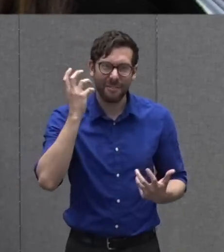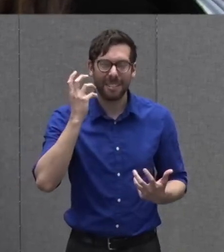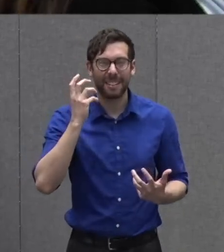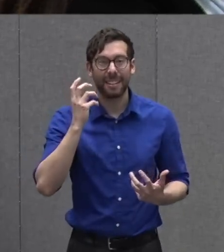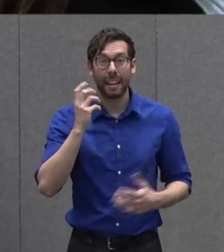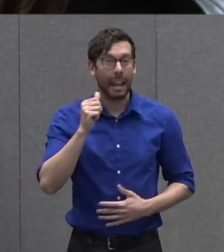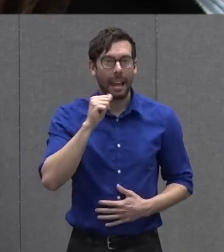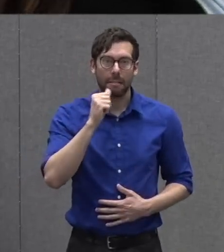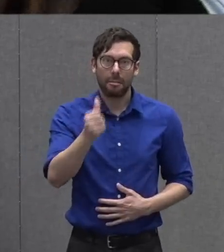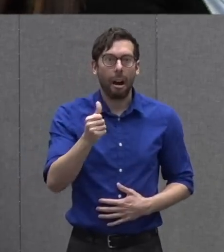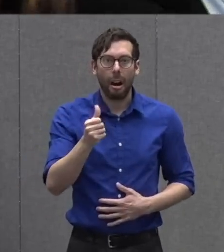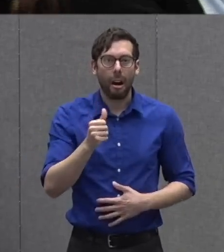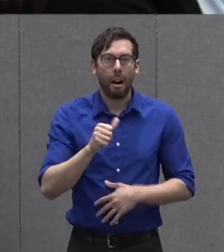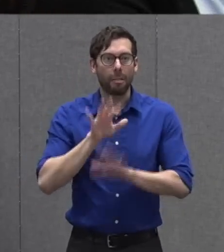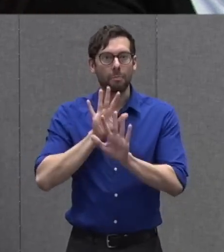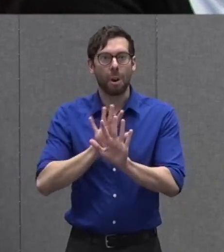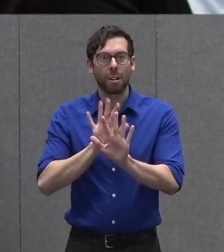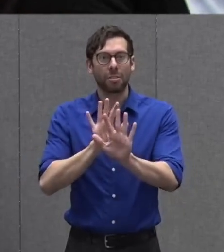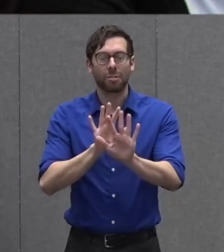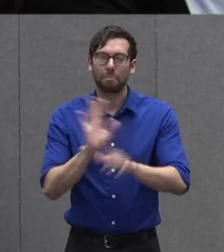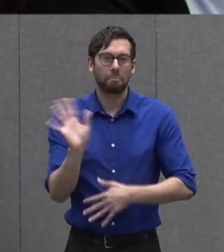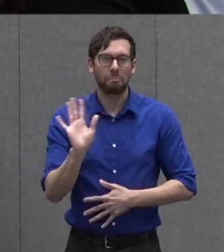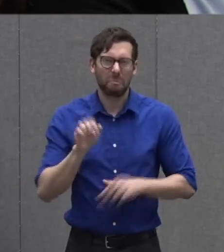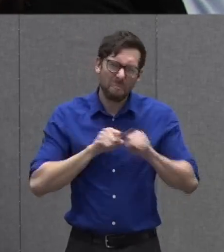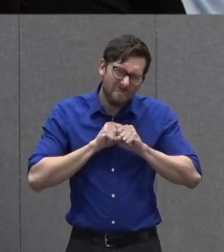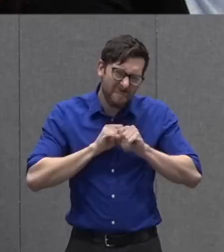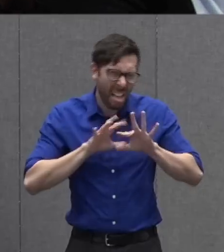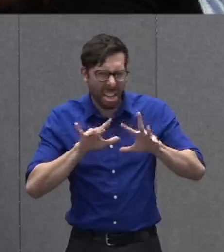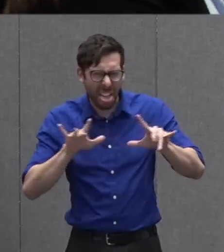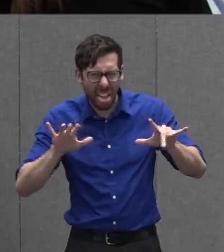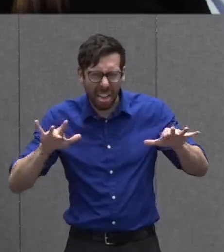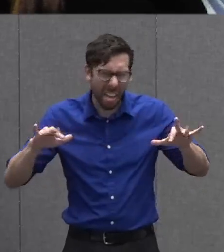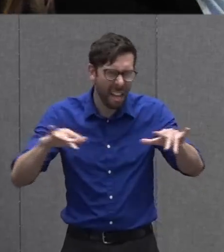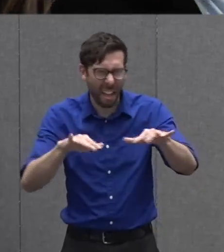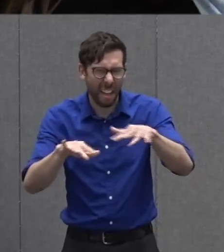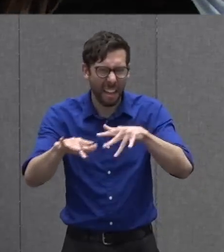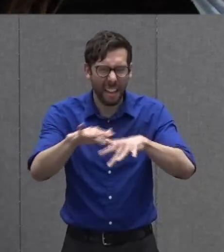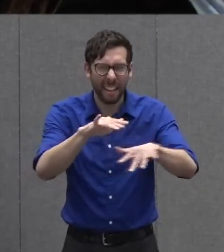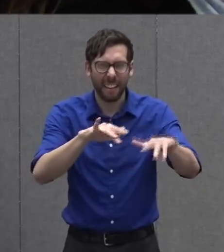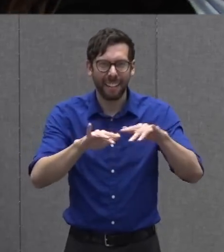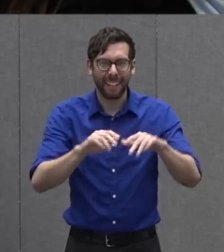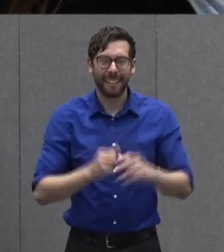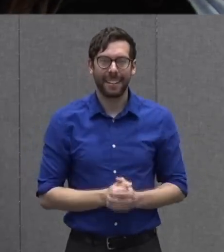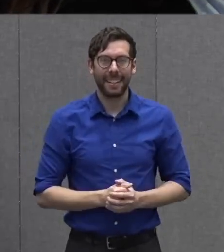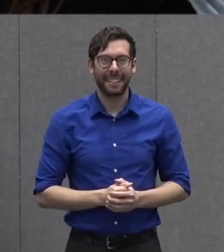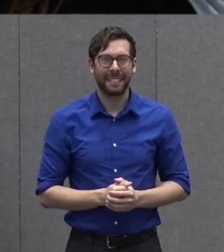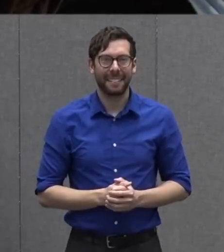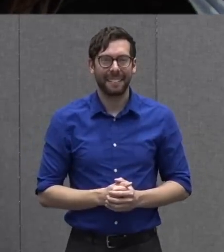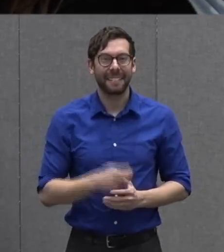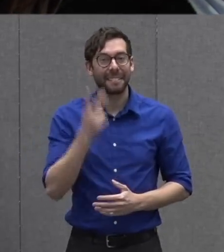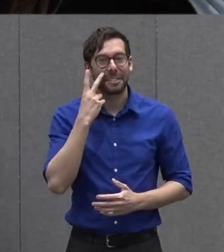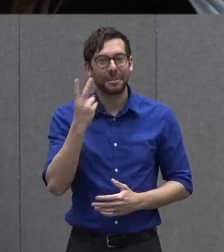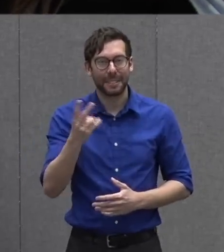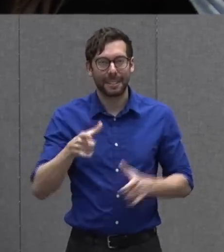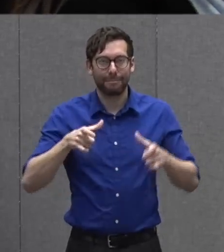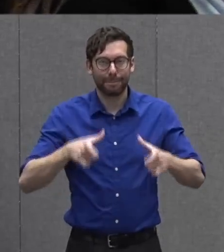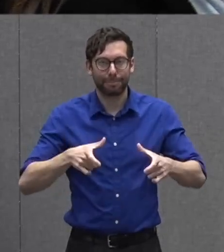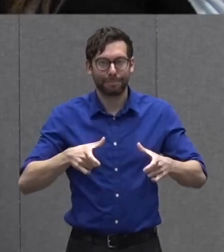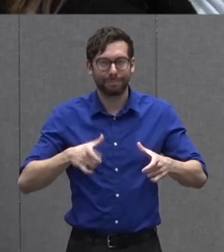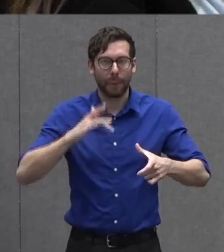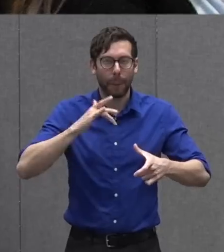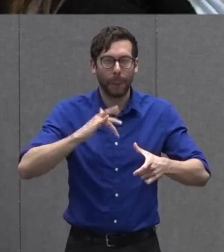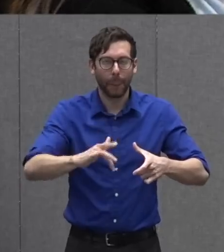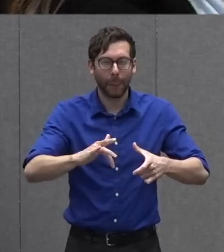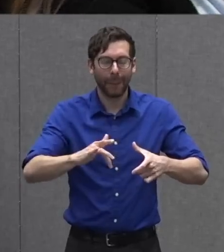marching in rows. They just ran. And here's the empty dish with